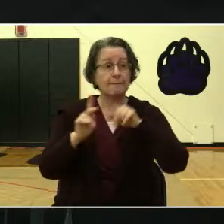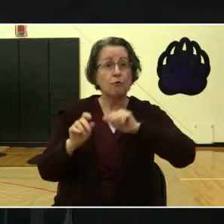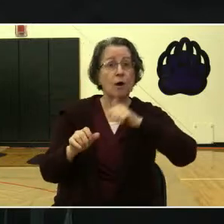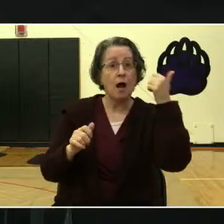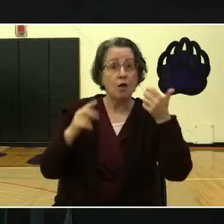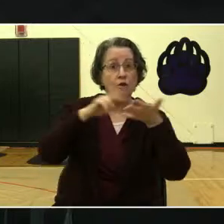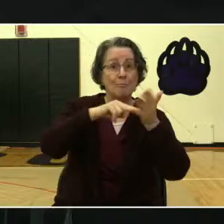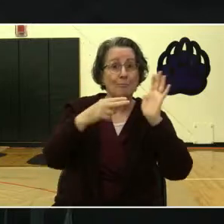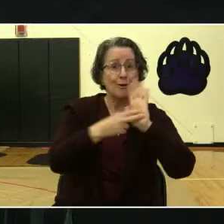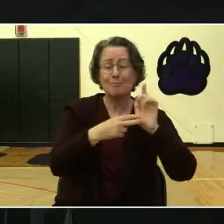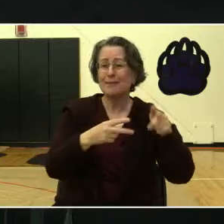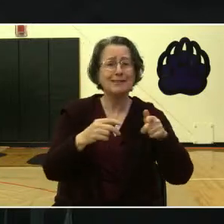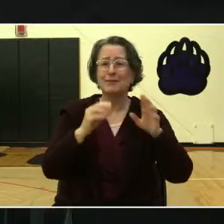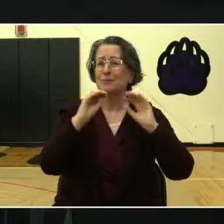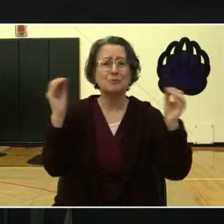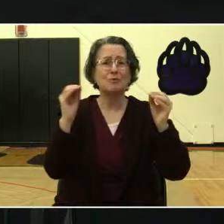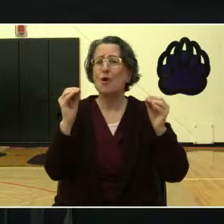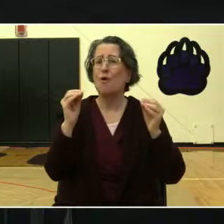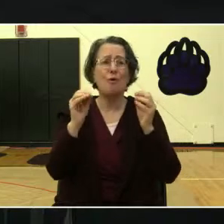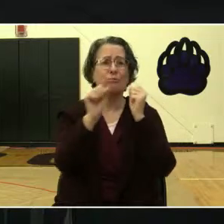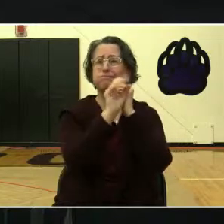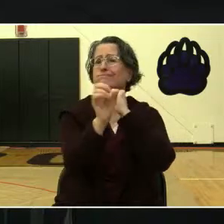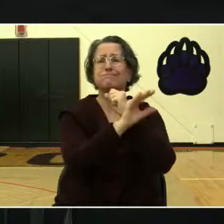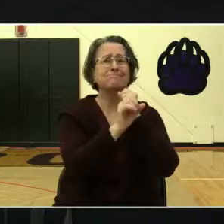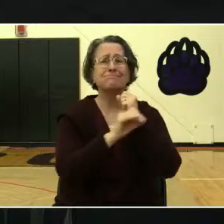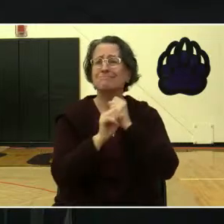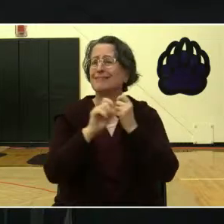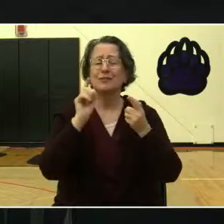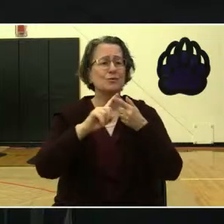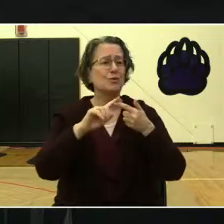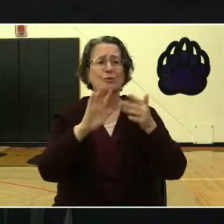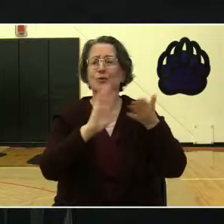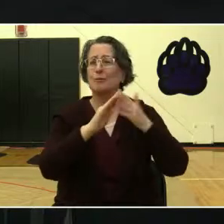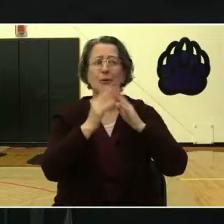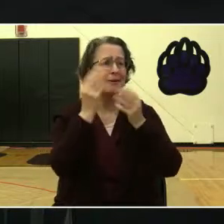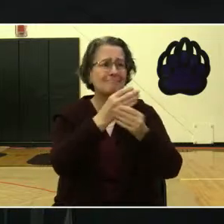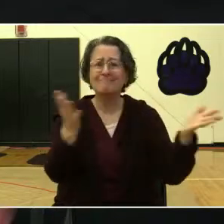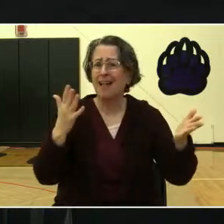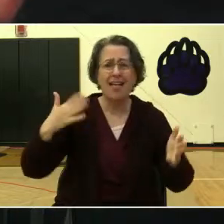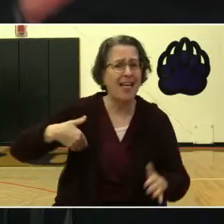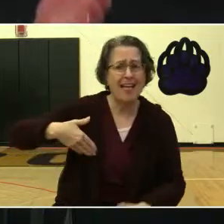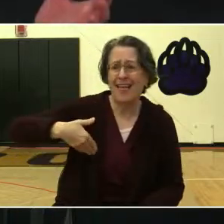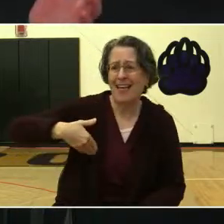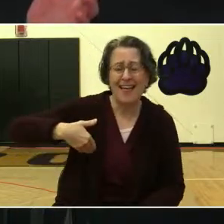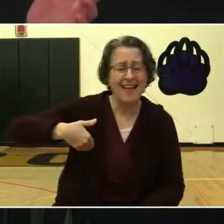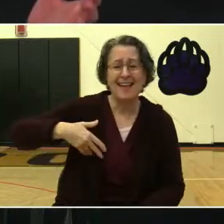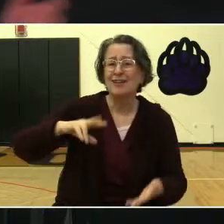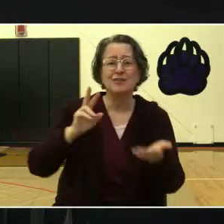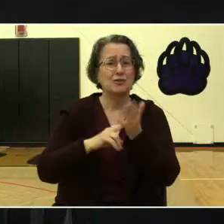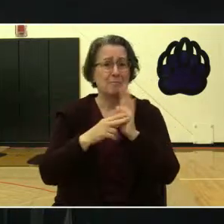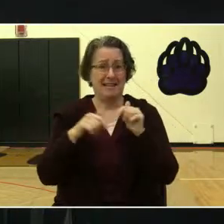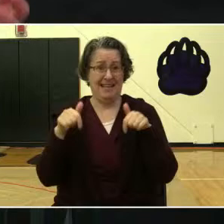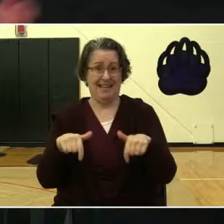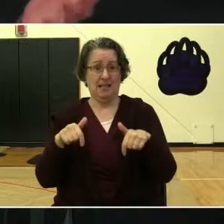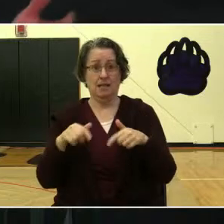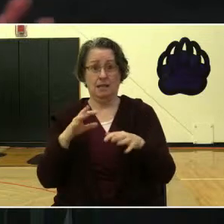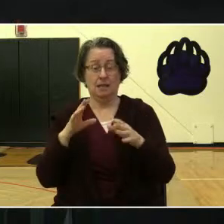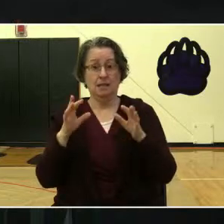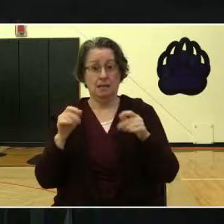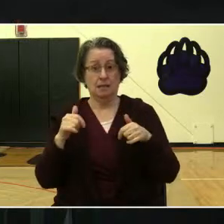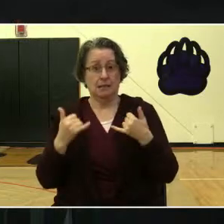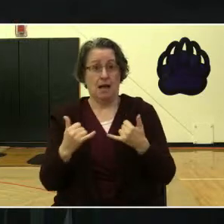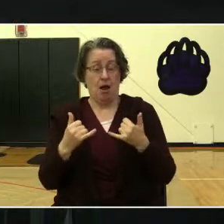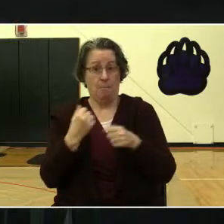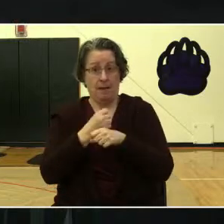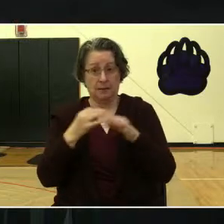warned and therefore is not properly considered under binding business whether it's the entire fund balance or any amount